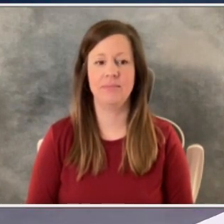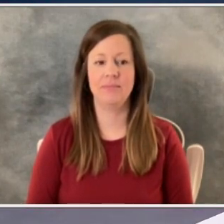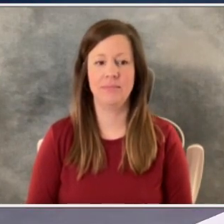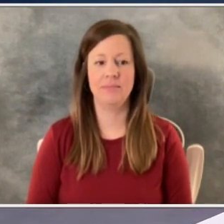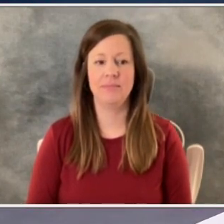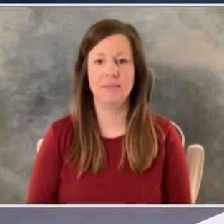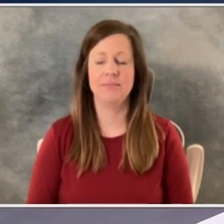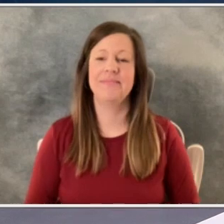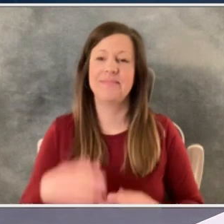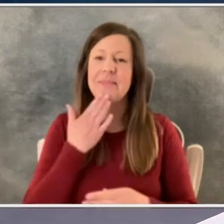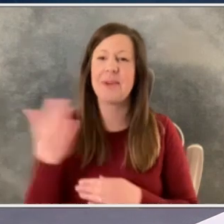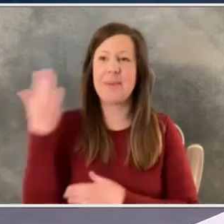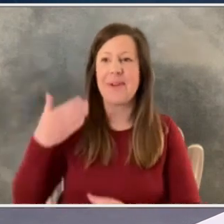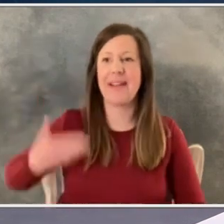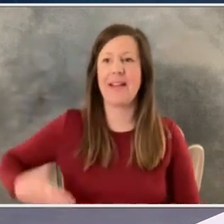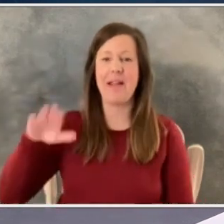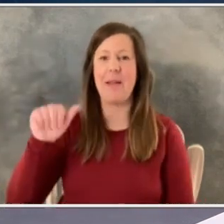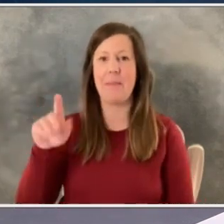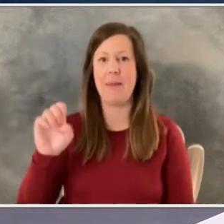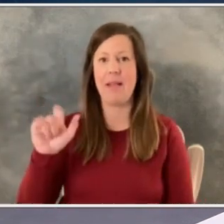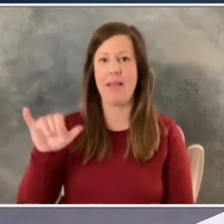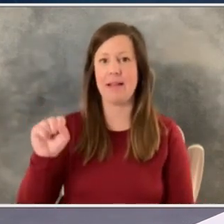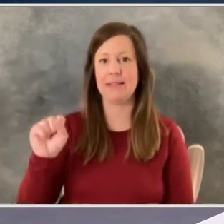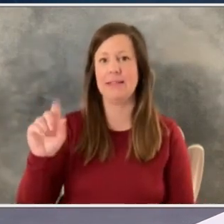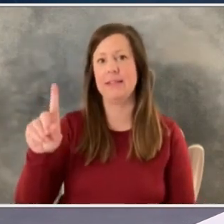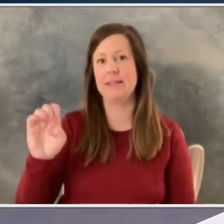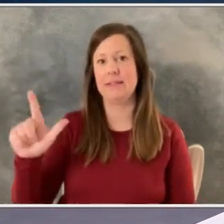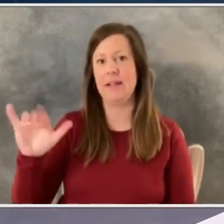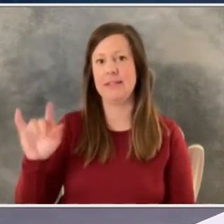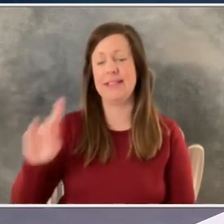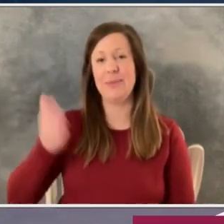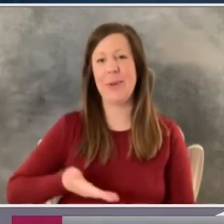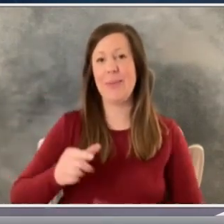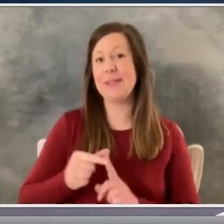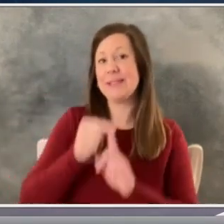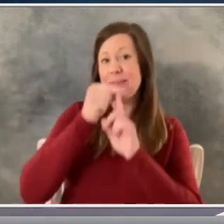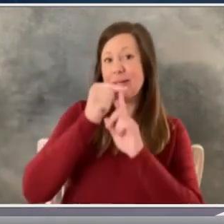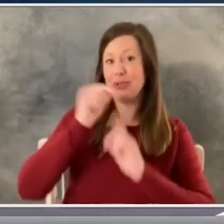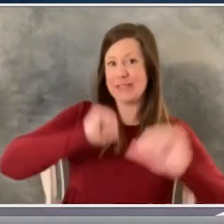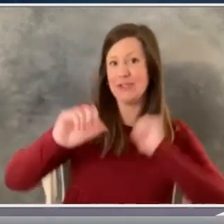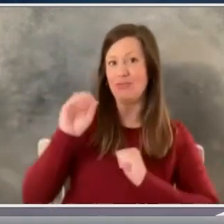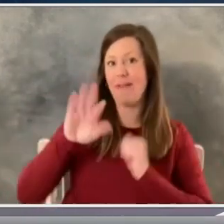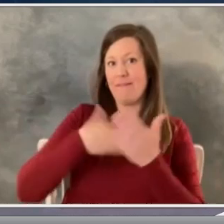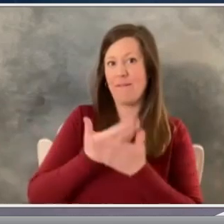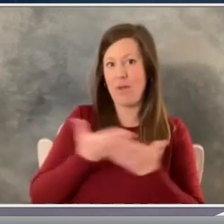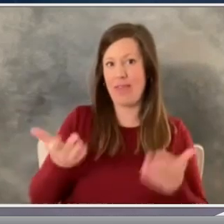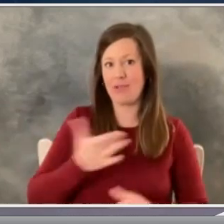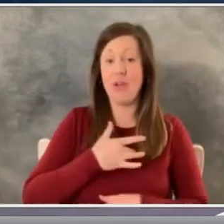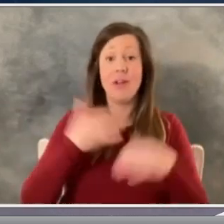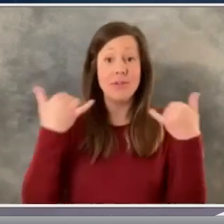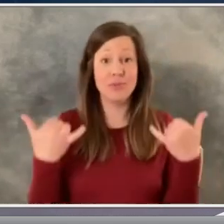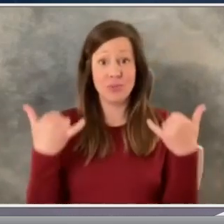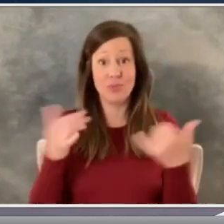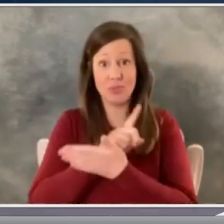Good morning, I'm Alexis Del Cid. Welcome to a special edition of All Things Heart. Every day this week, we're bringing you a different story